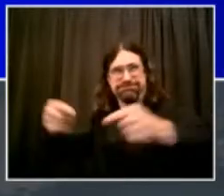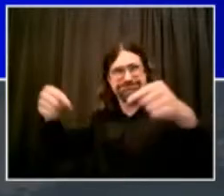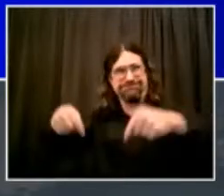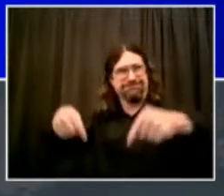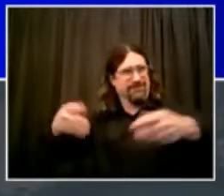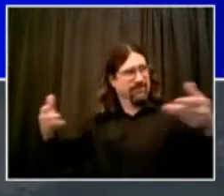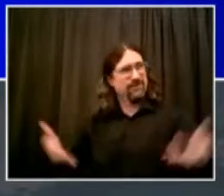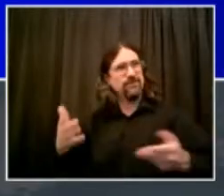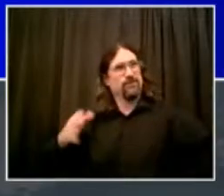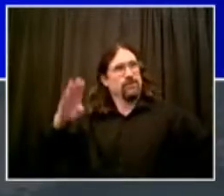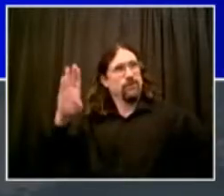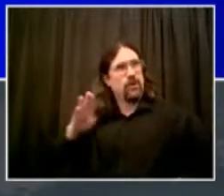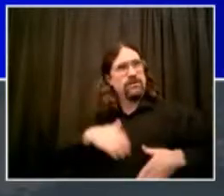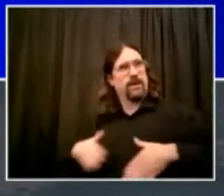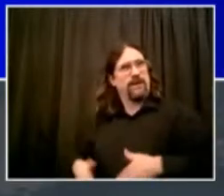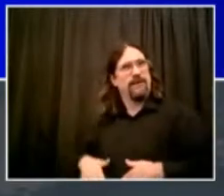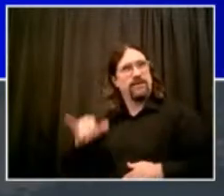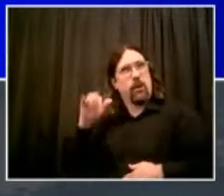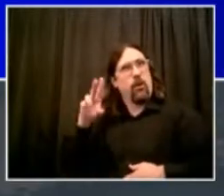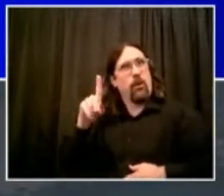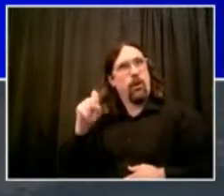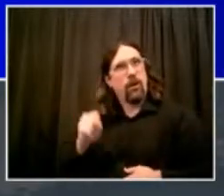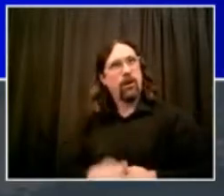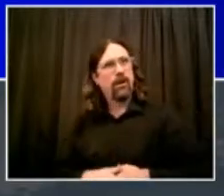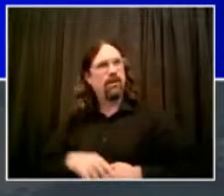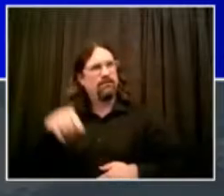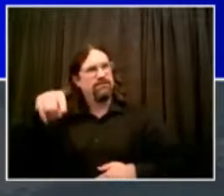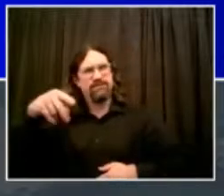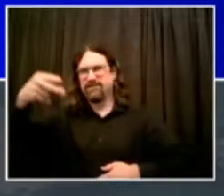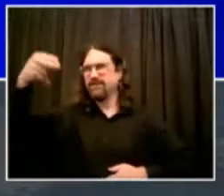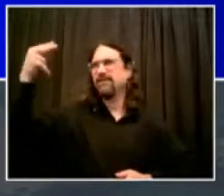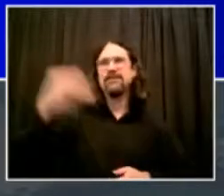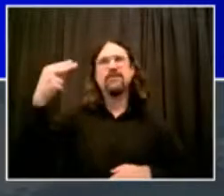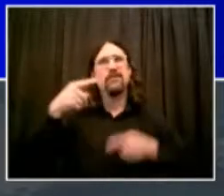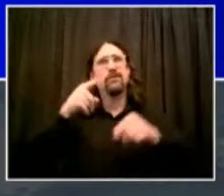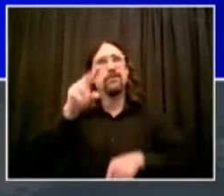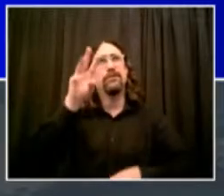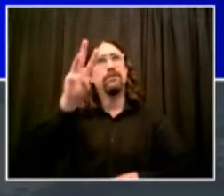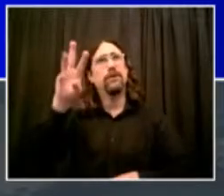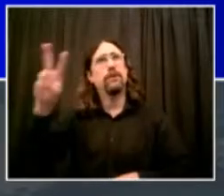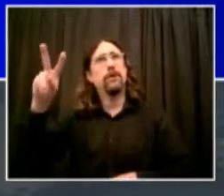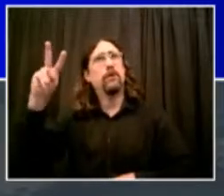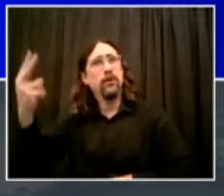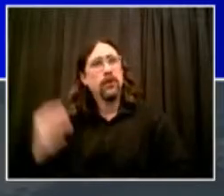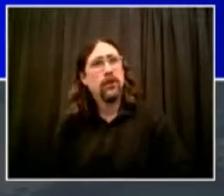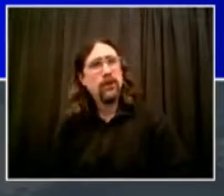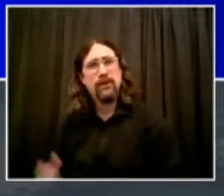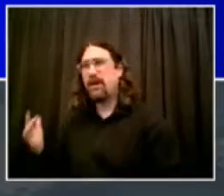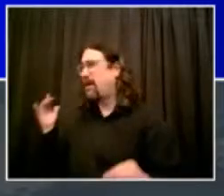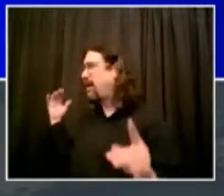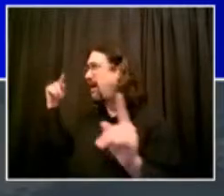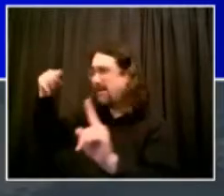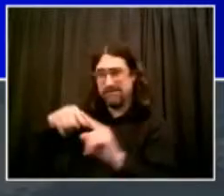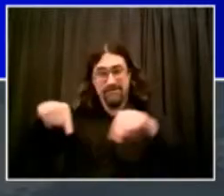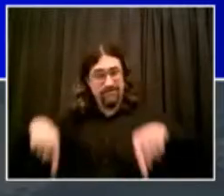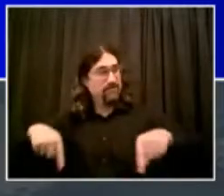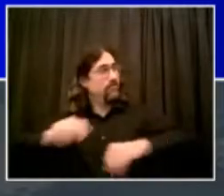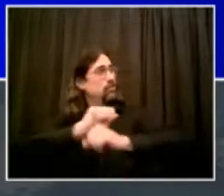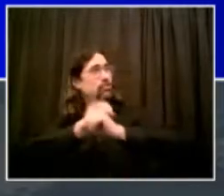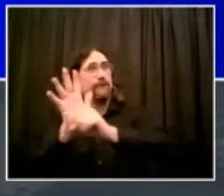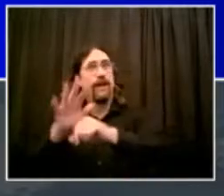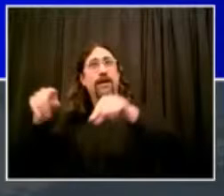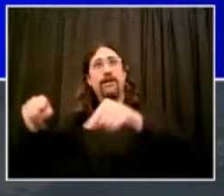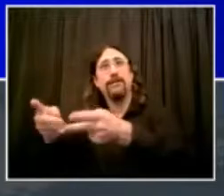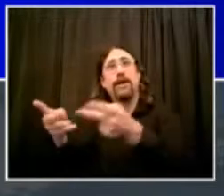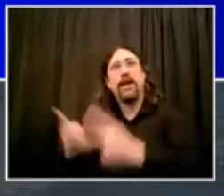Navy Yard, New Yorkers came together to create PPEs, to build things and produce things that weren't made in New